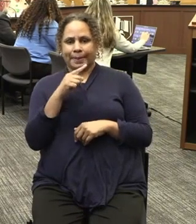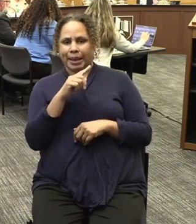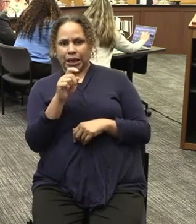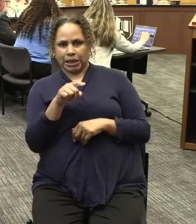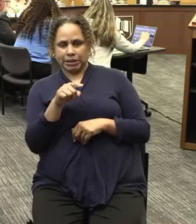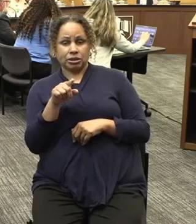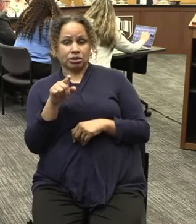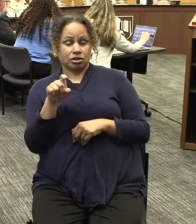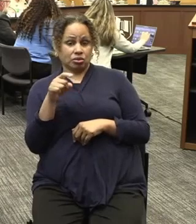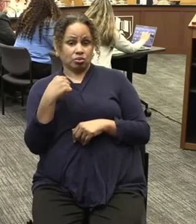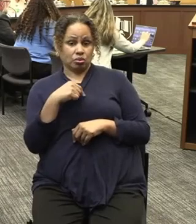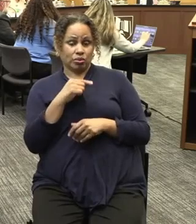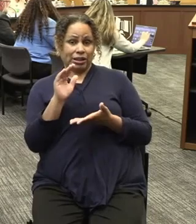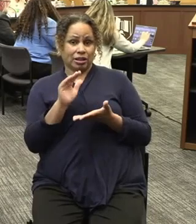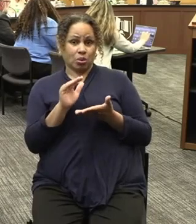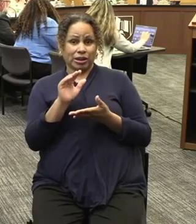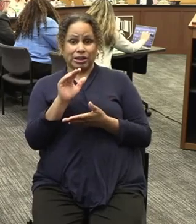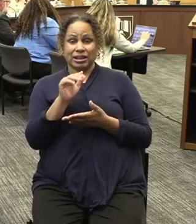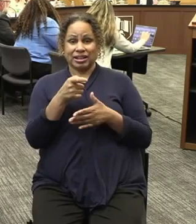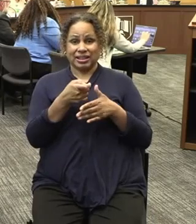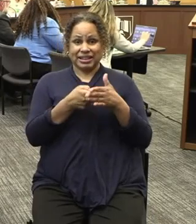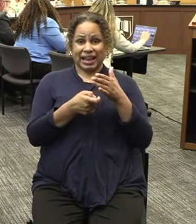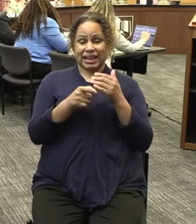we not have been lowering the tax levy then?